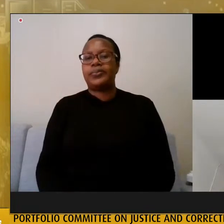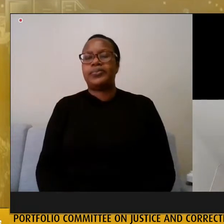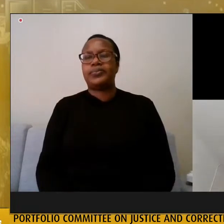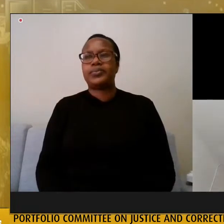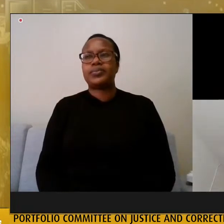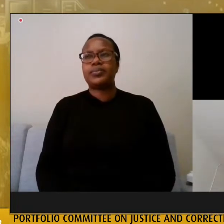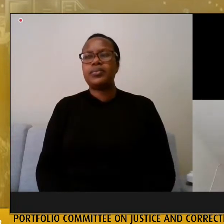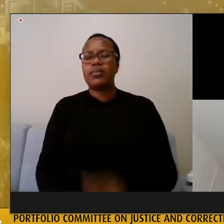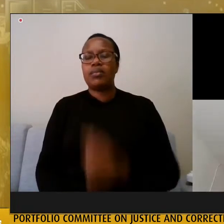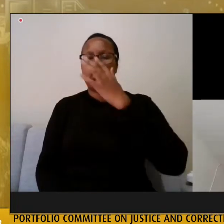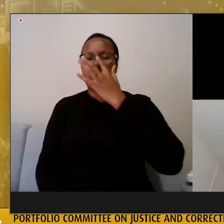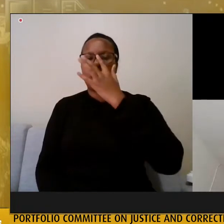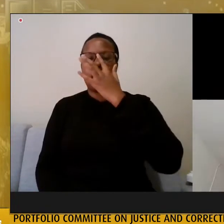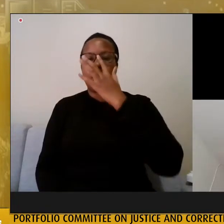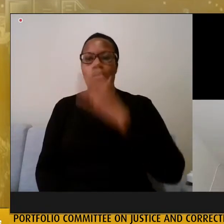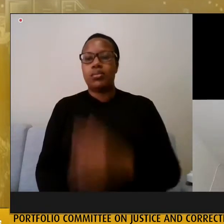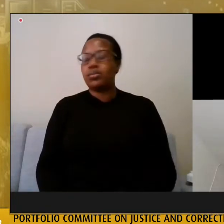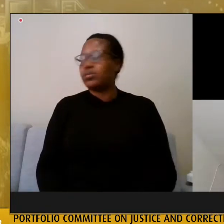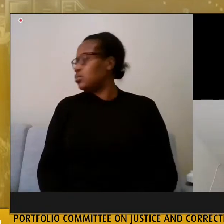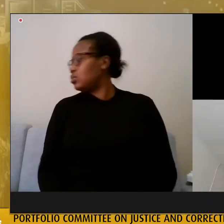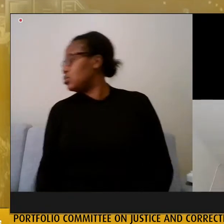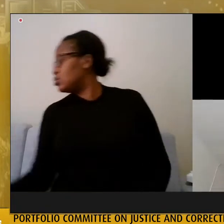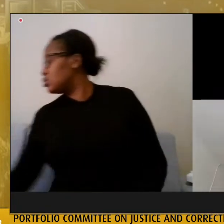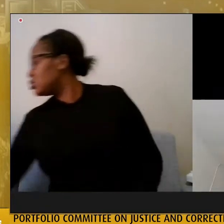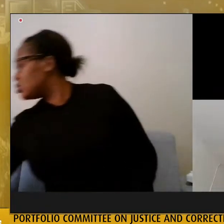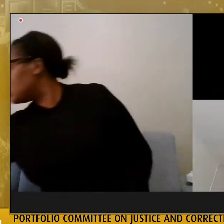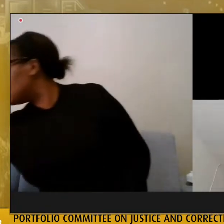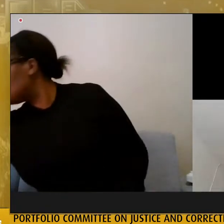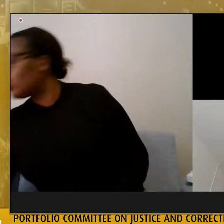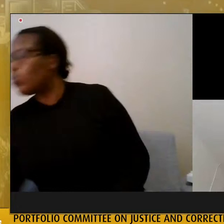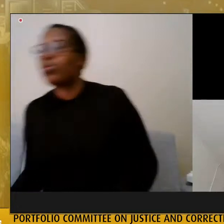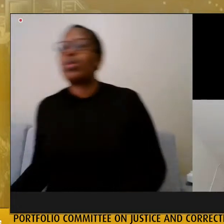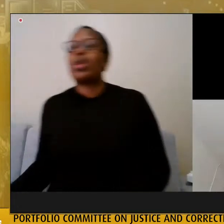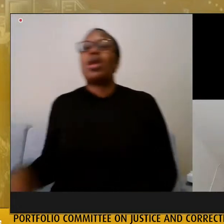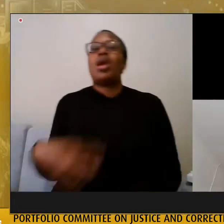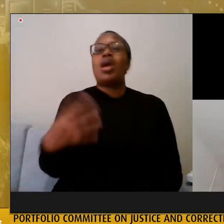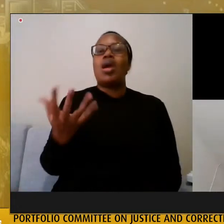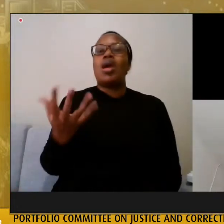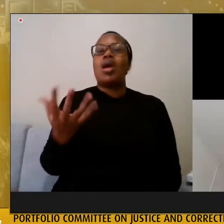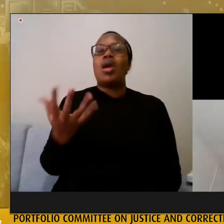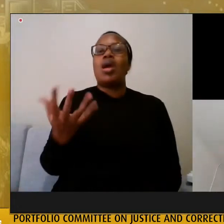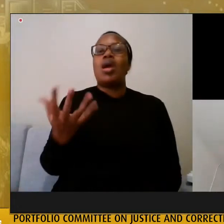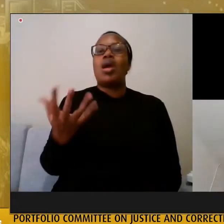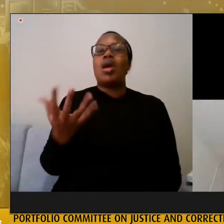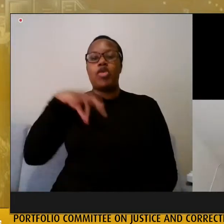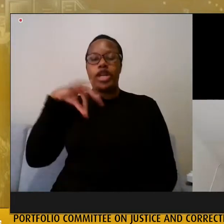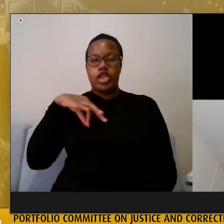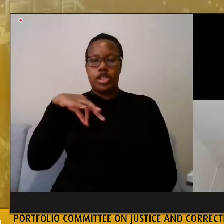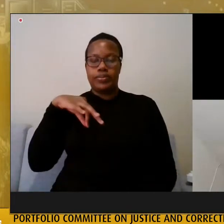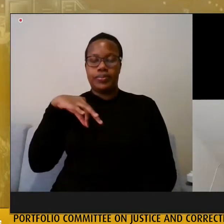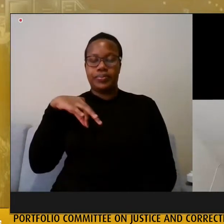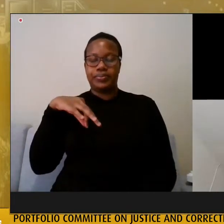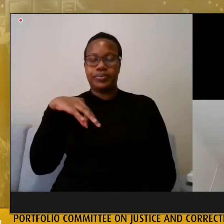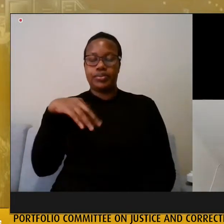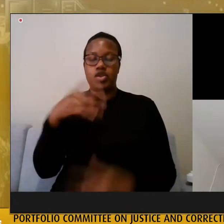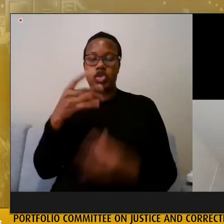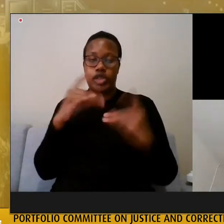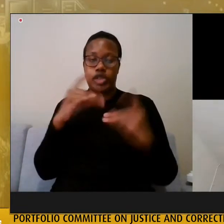that. With regard to the withholding of remuneration, Chairperson,